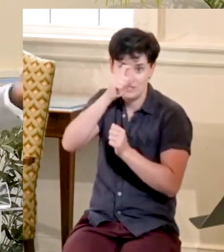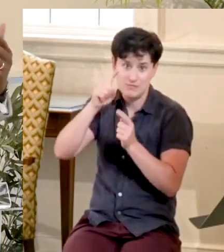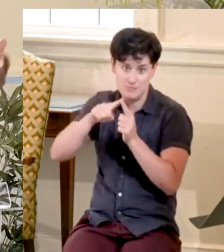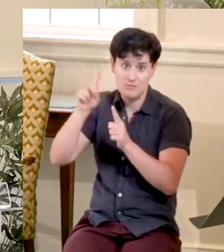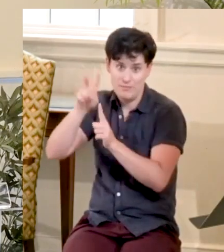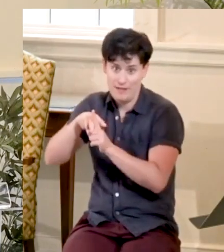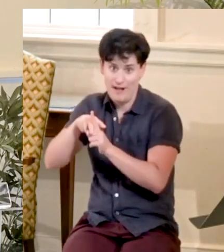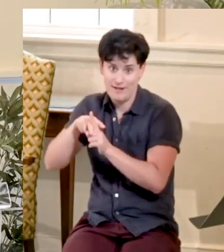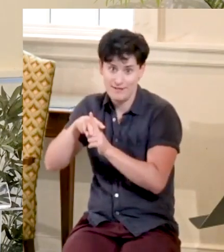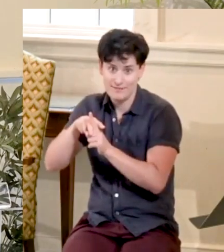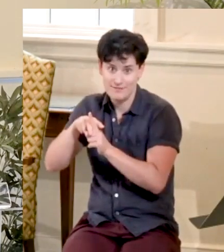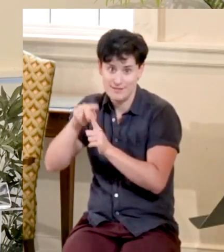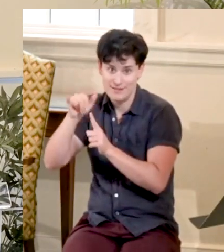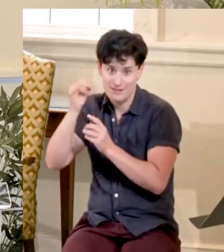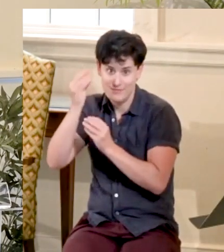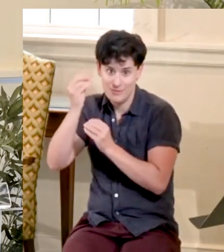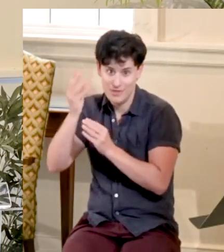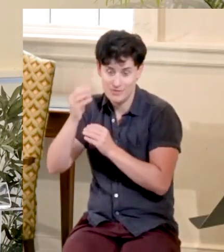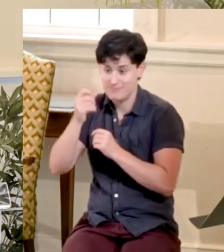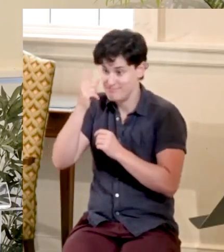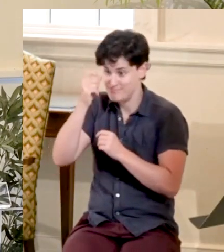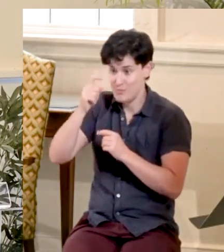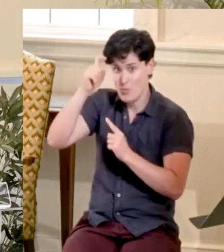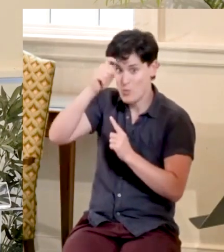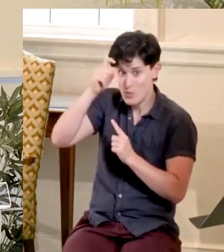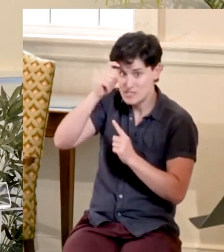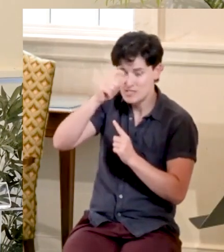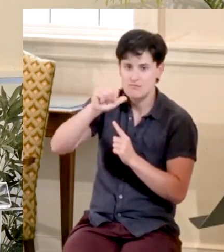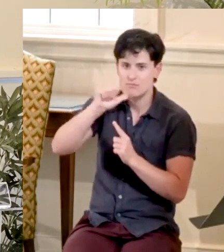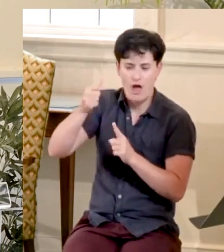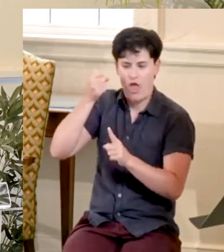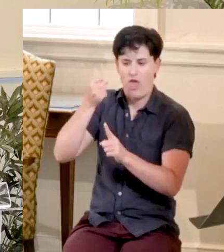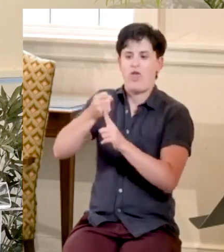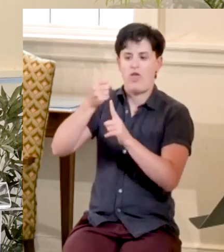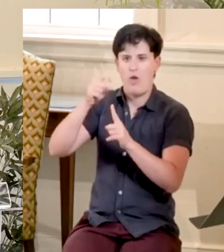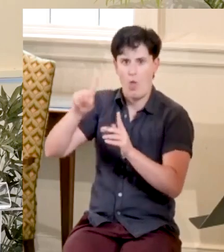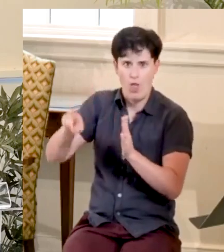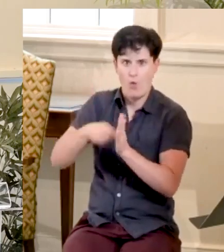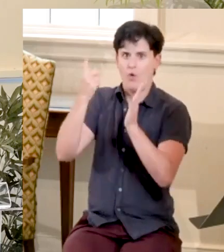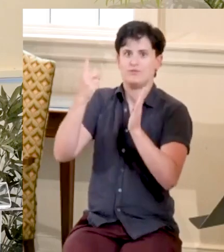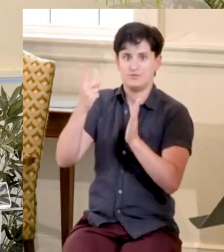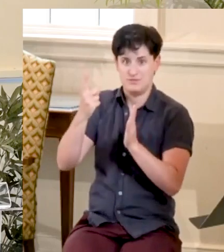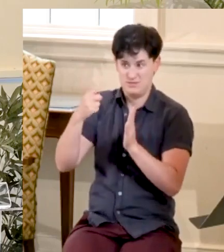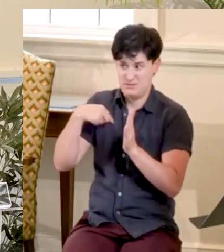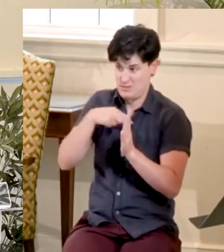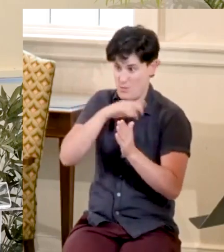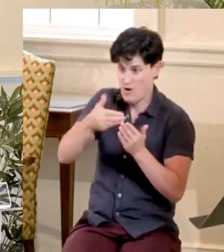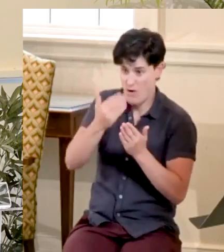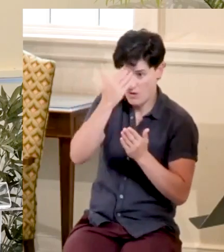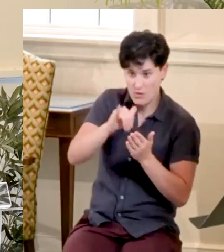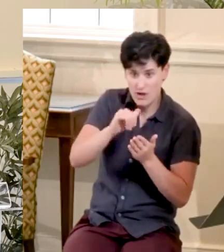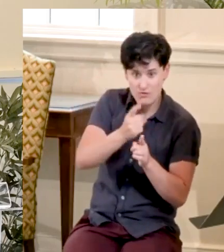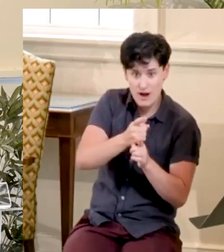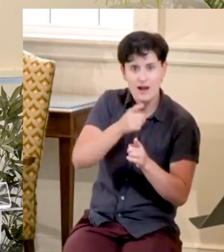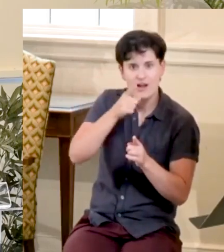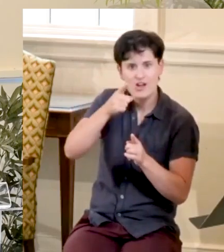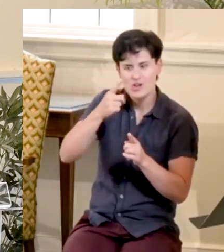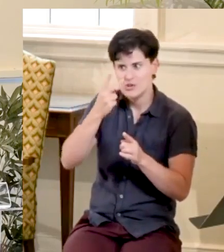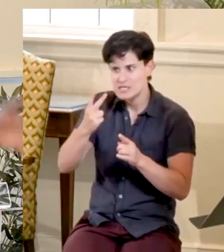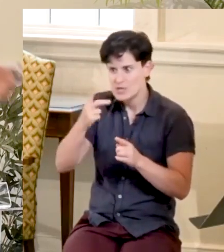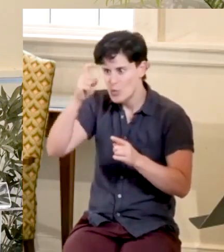And wisdom, my friends, doesn't arrive all at once. We all know that, correct? It shows up through scraped knees